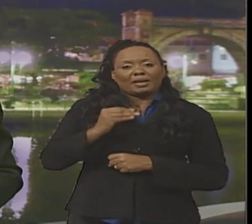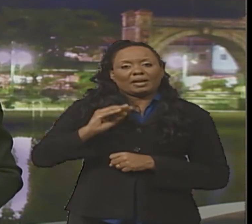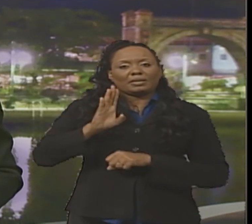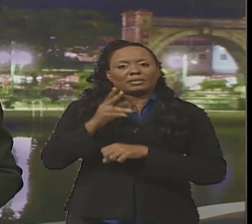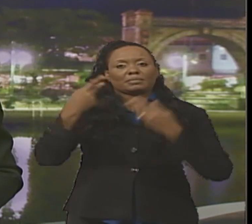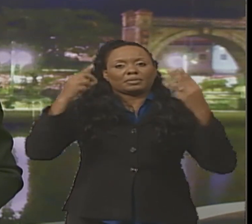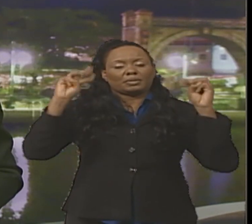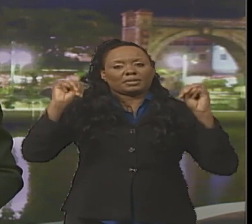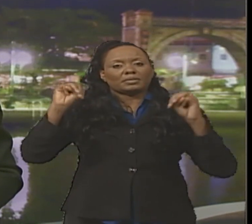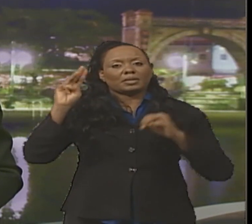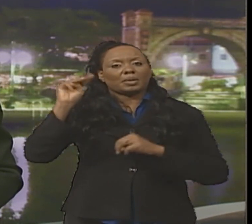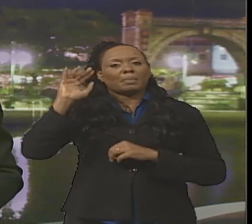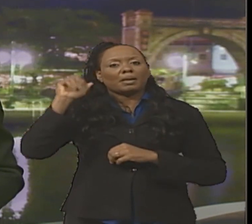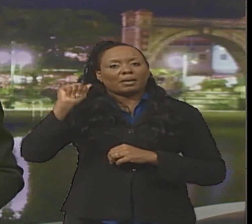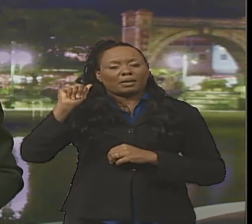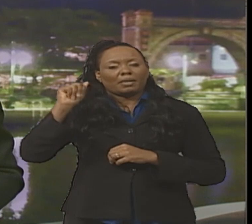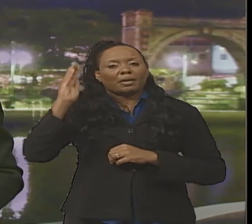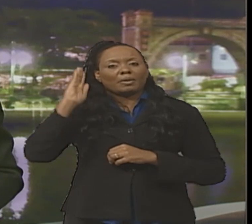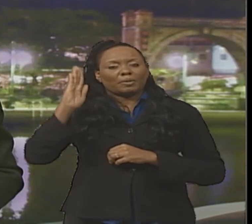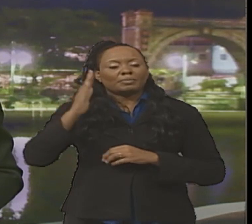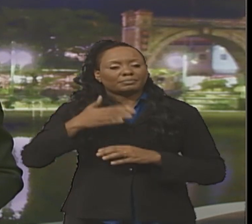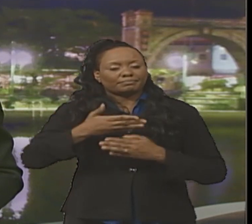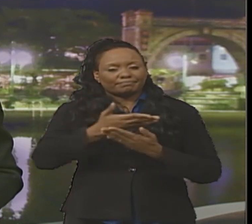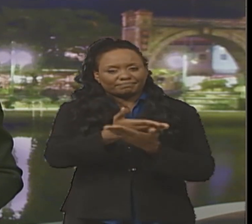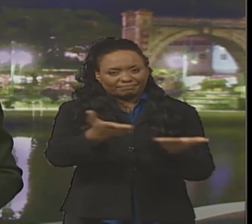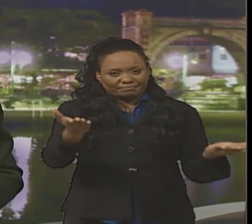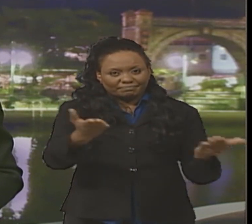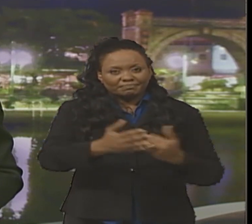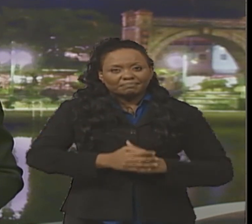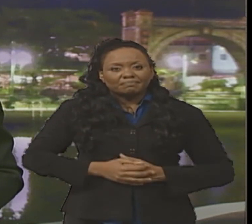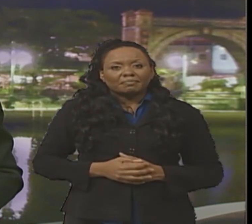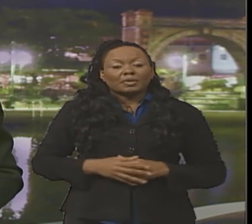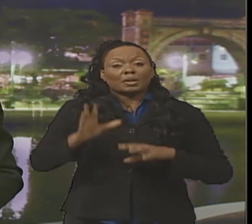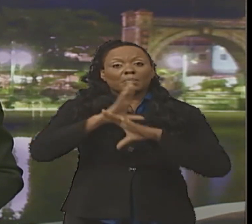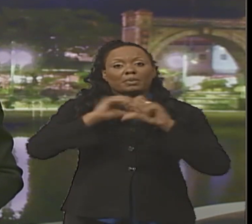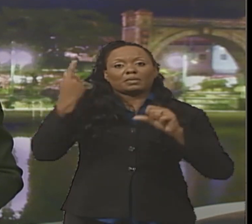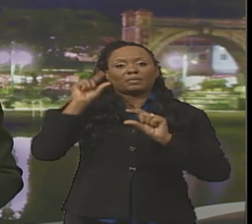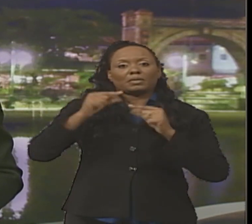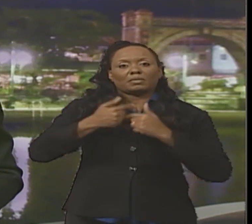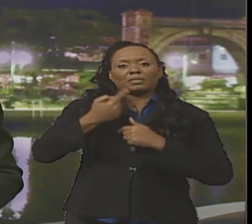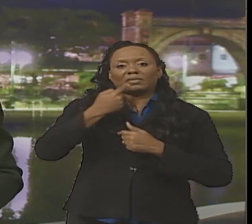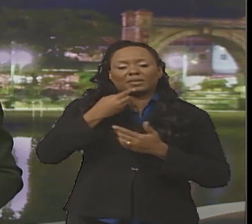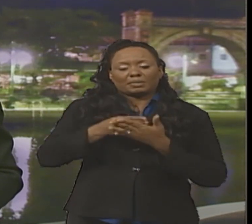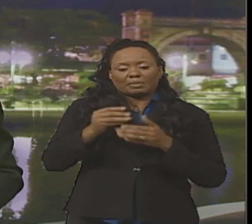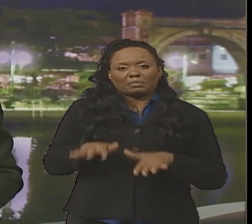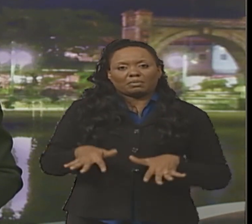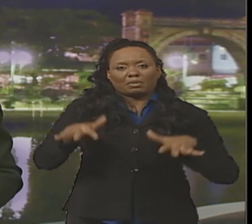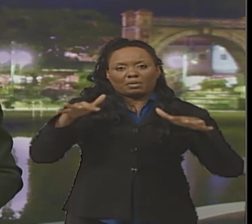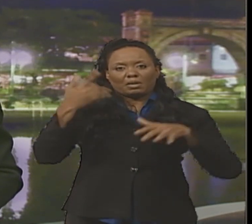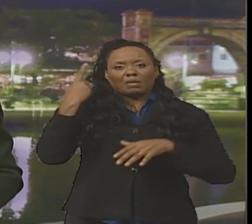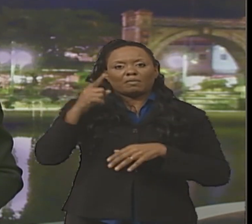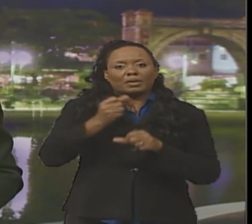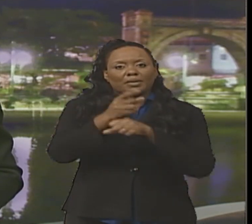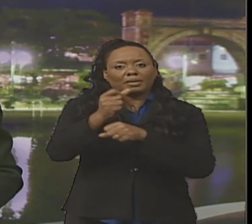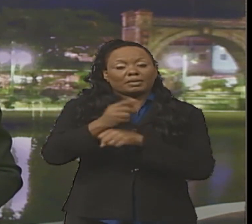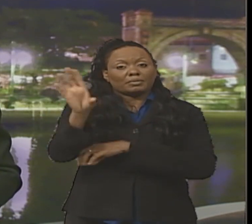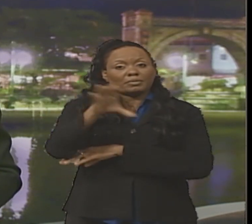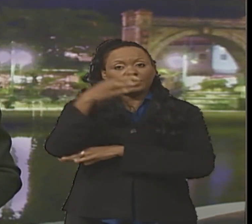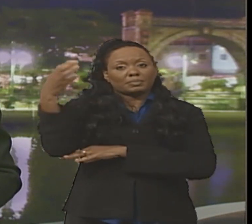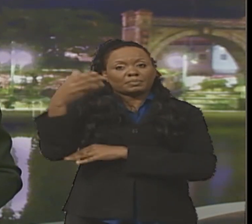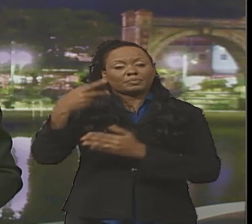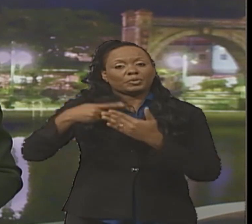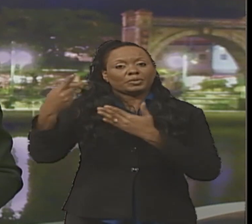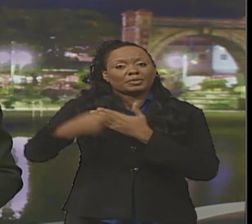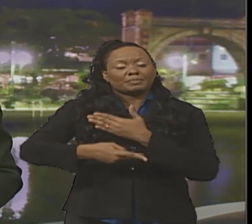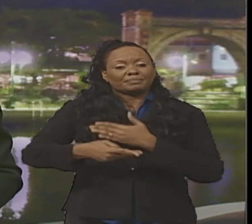Prime Minister Mia Amor-Motley. President of the Trust, Dwayne Grisette, says it's a fundraising effort for their annual Christmas